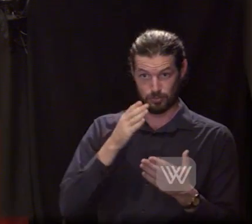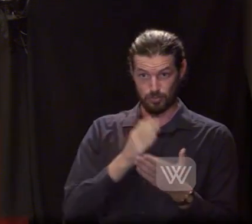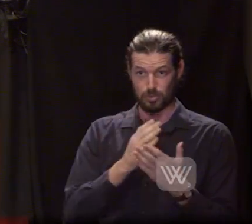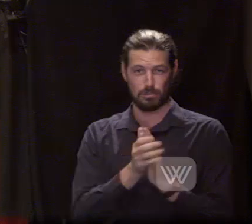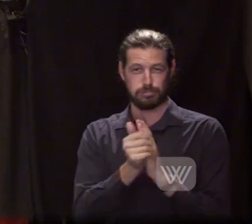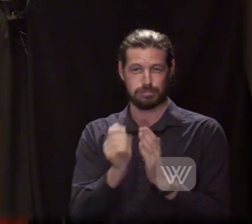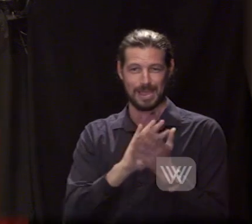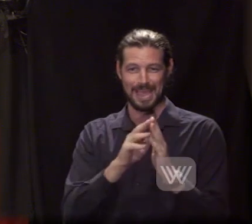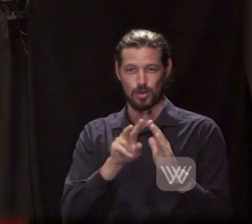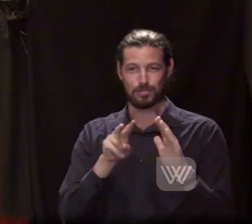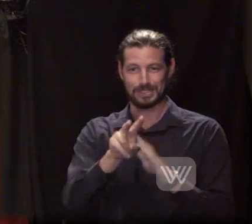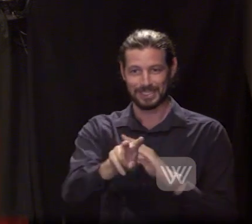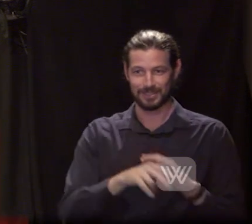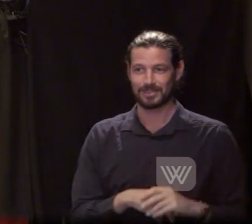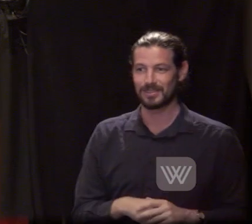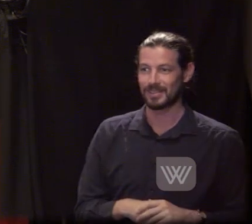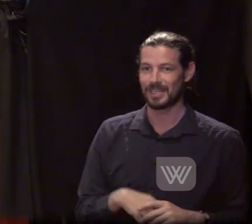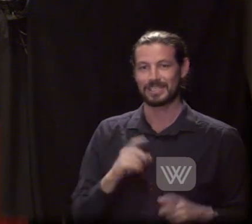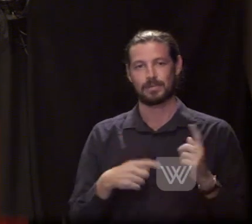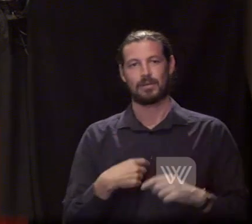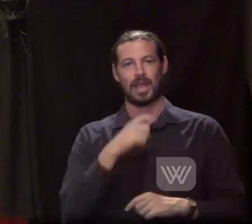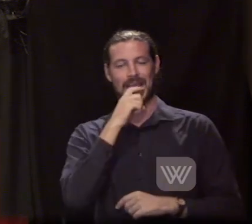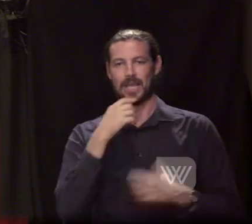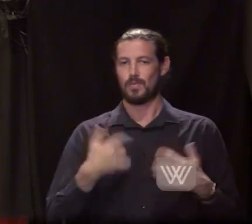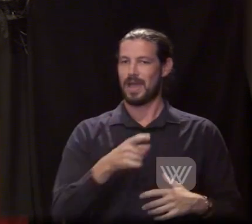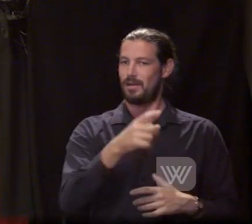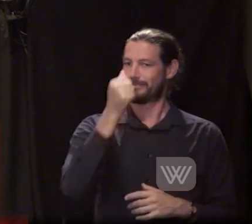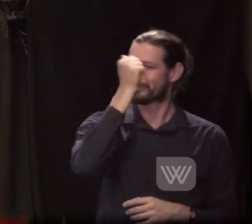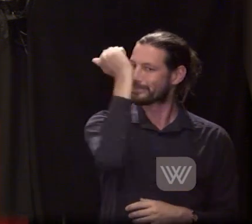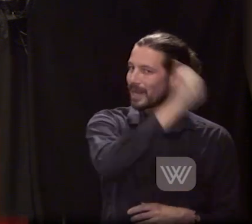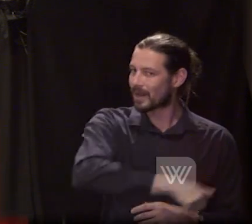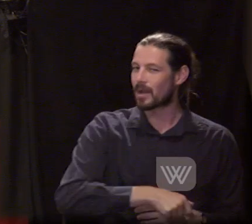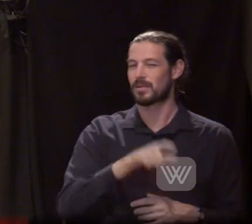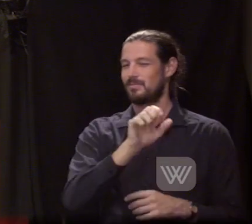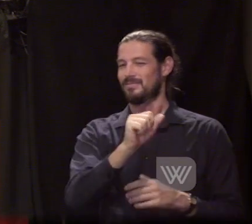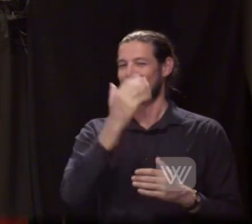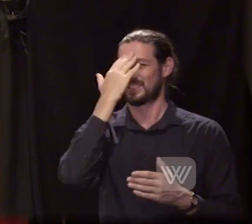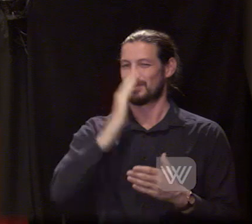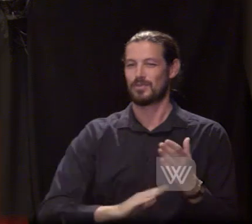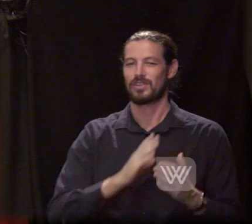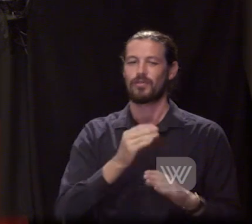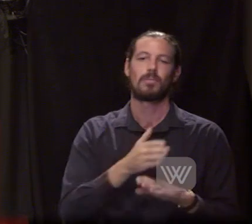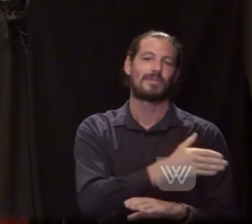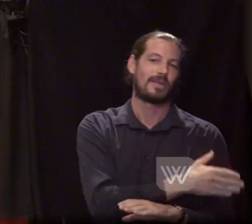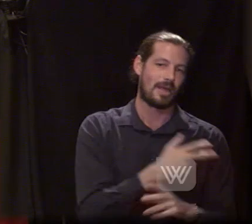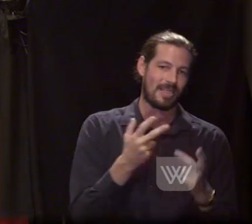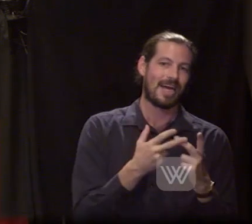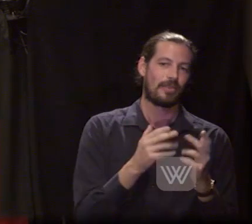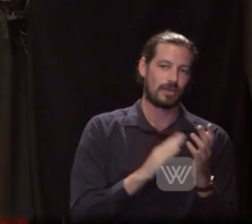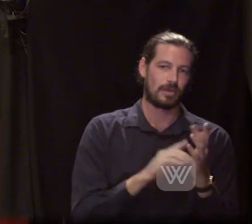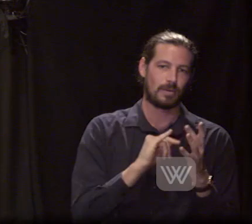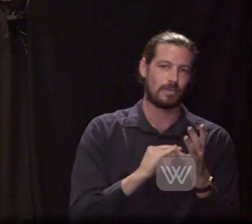like, man, I wish I was that smart. But they just have enough experience with seeing missions come through before us that they know. So. Oh,